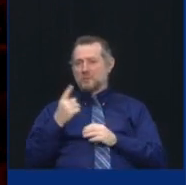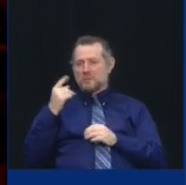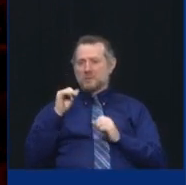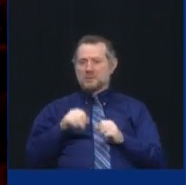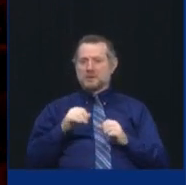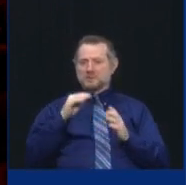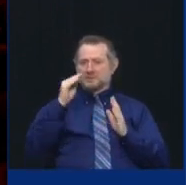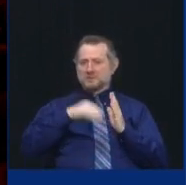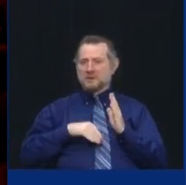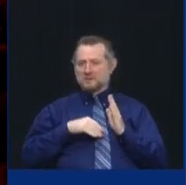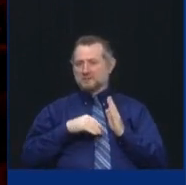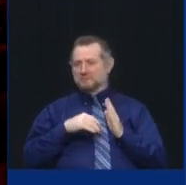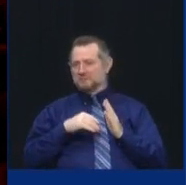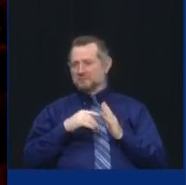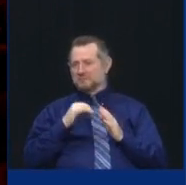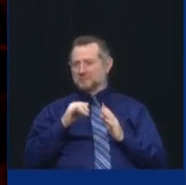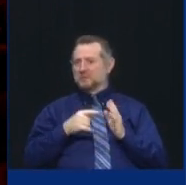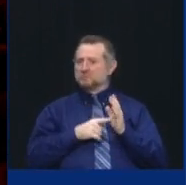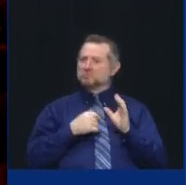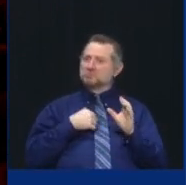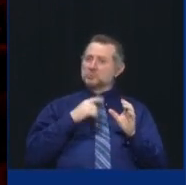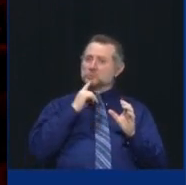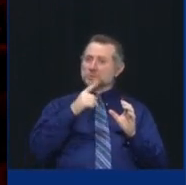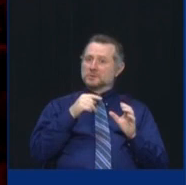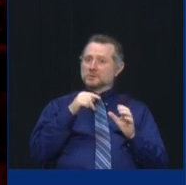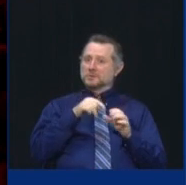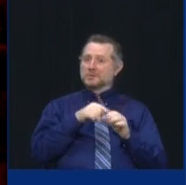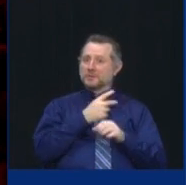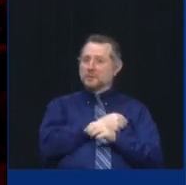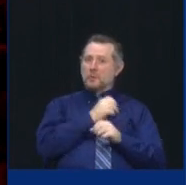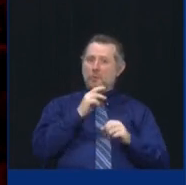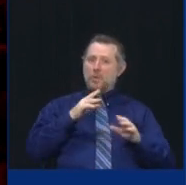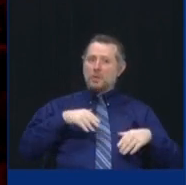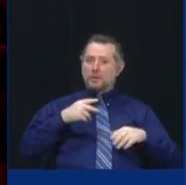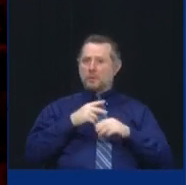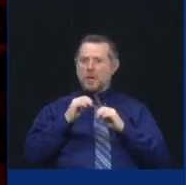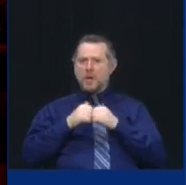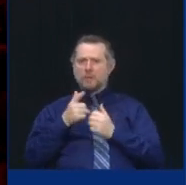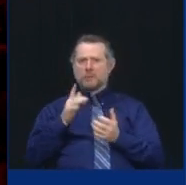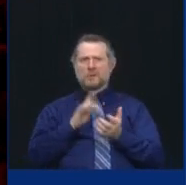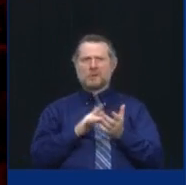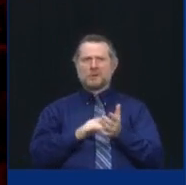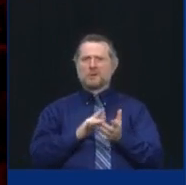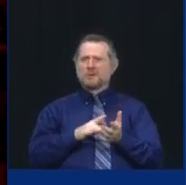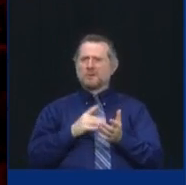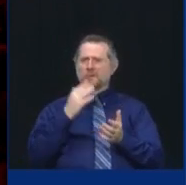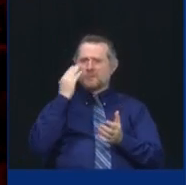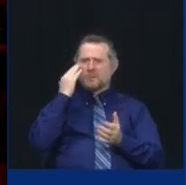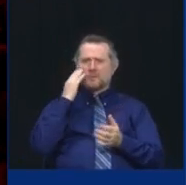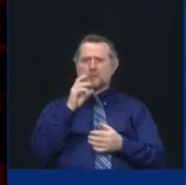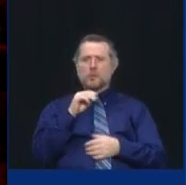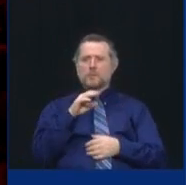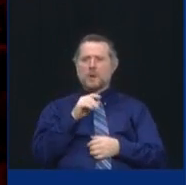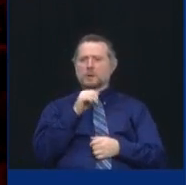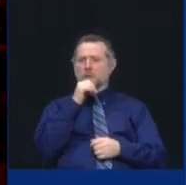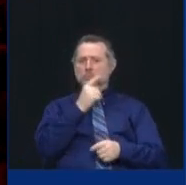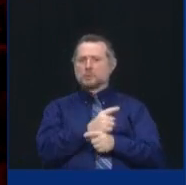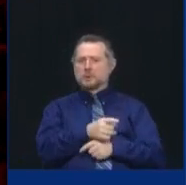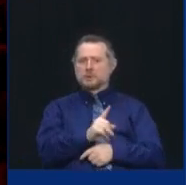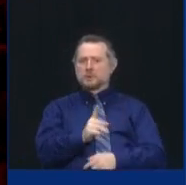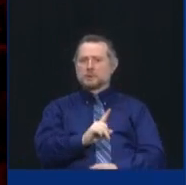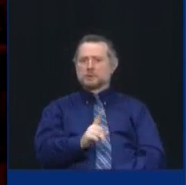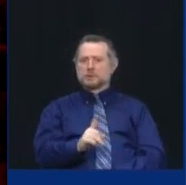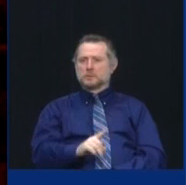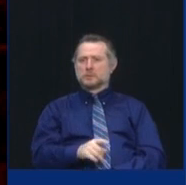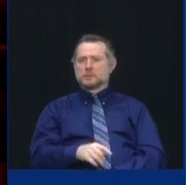get what would then be accepted as proof of vaccination. Is that a concern? Yeah, I don't believe that's correct. I believe it's verified. So it's actually verified.